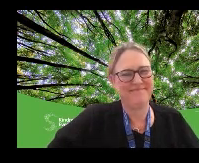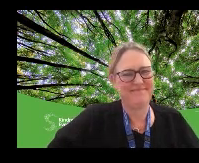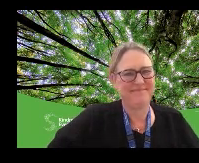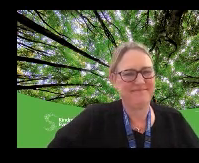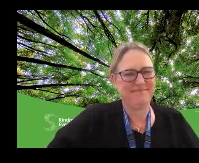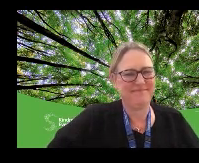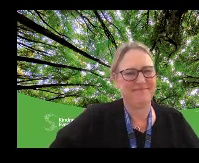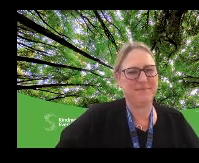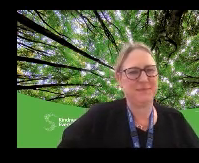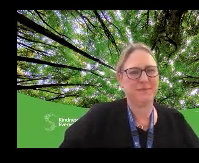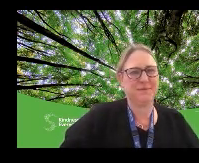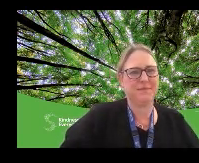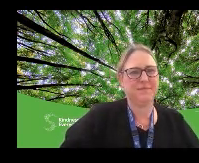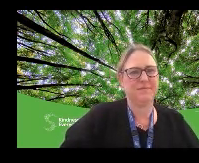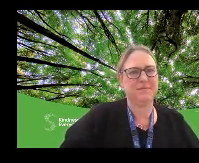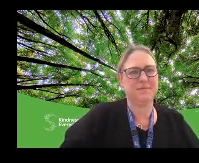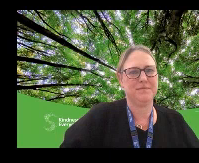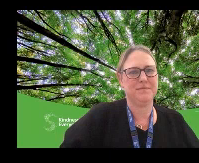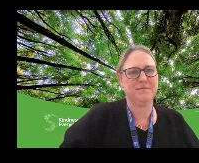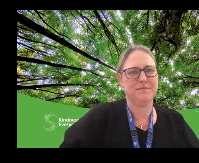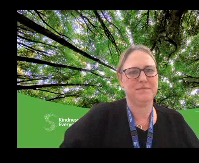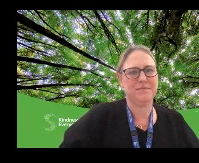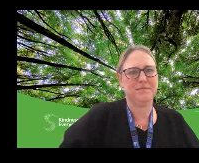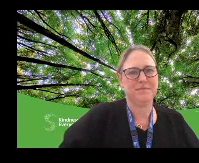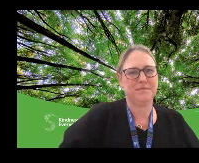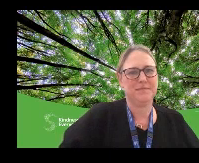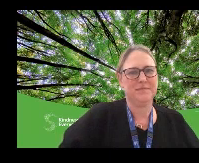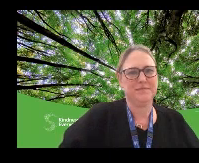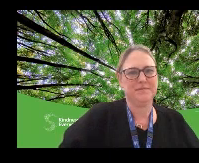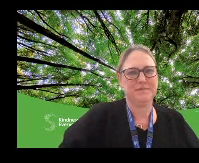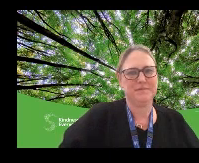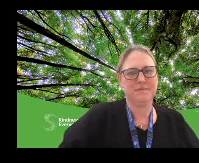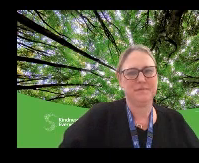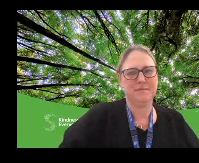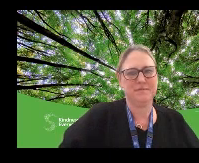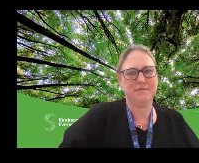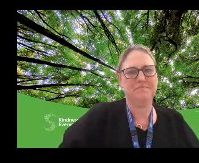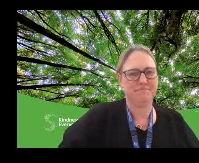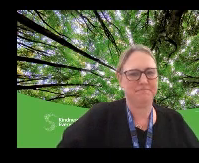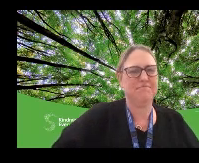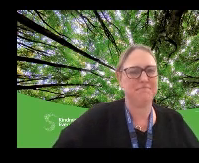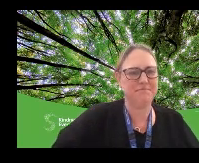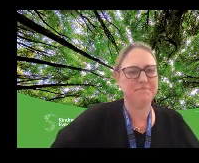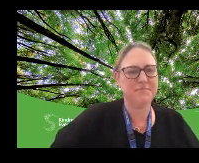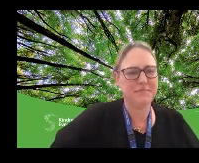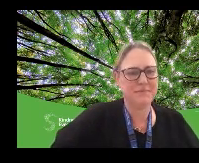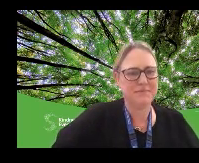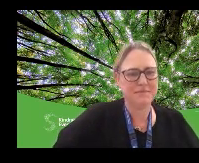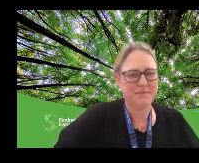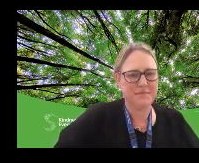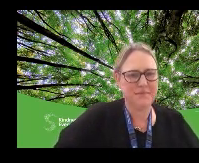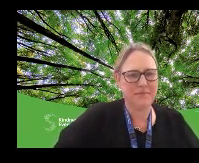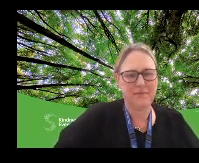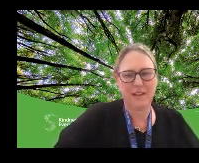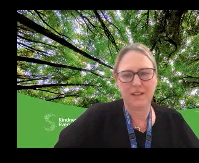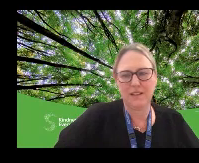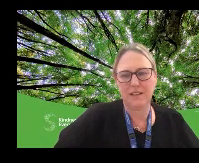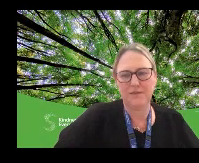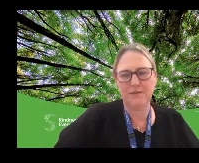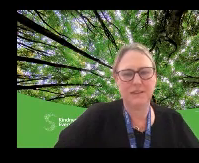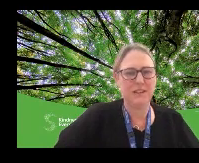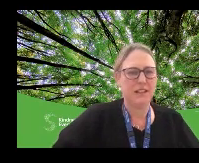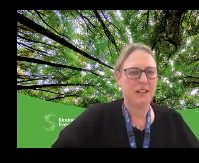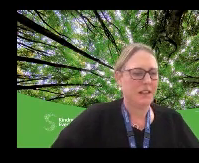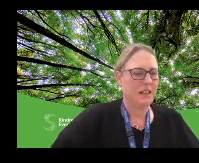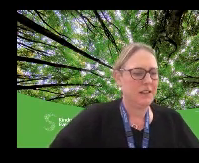do store them up or write them in the chat, and we will answer them at the end of the question, at the end of our talk.